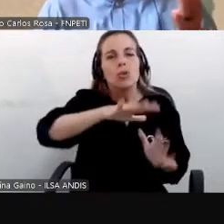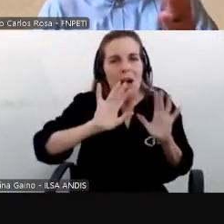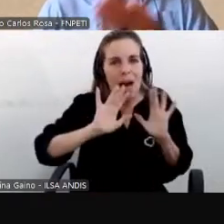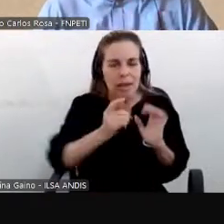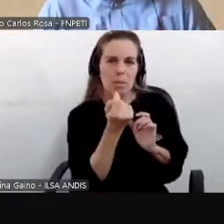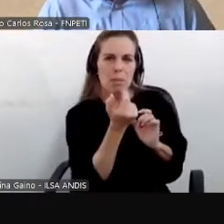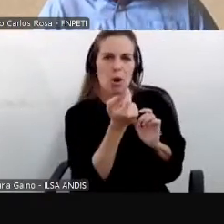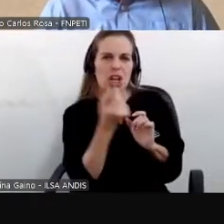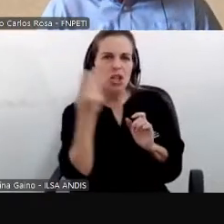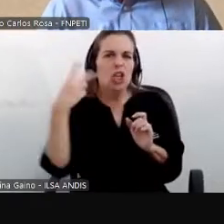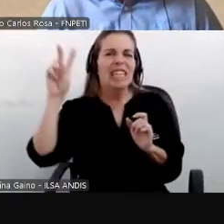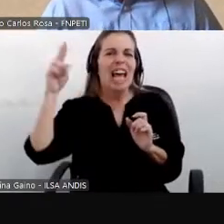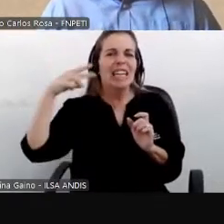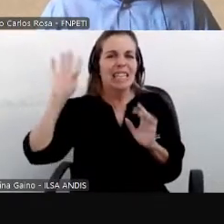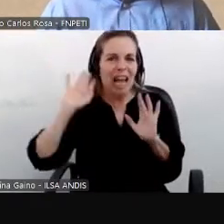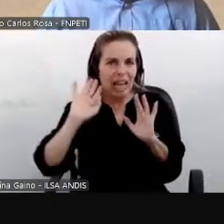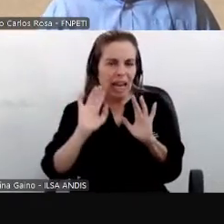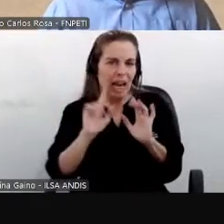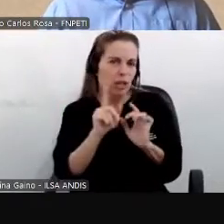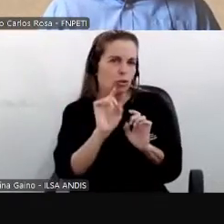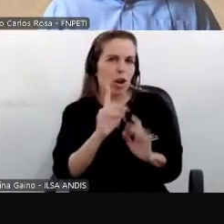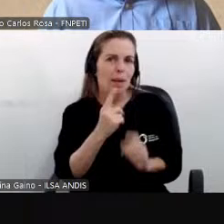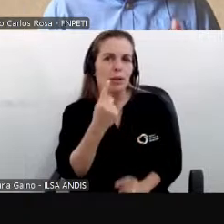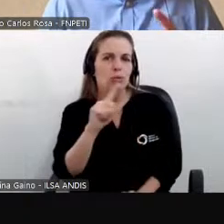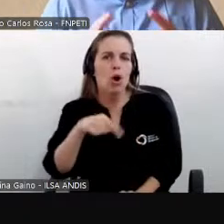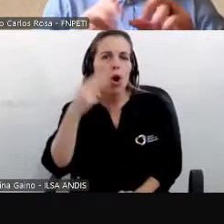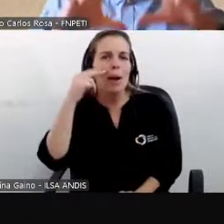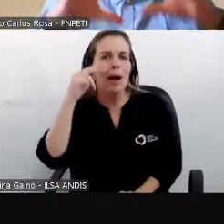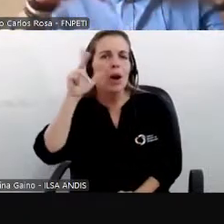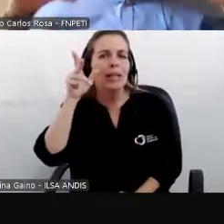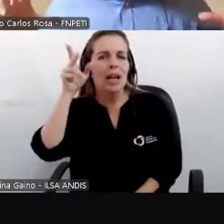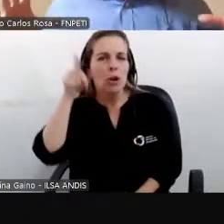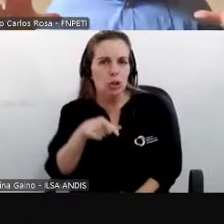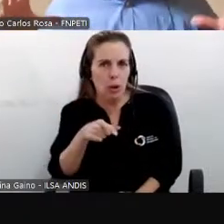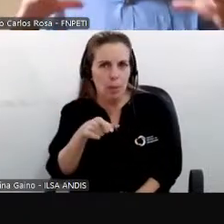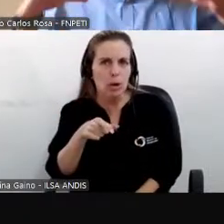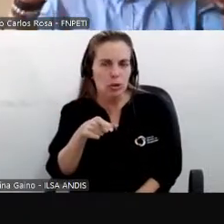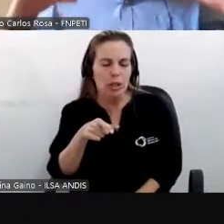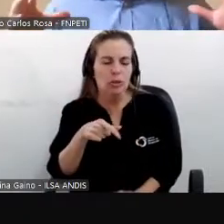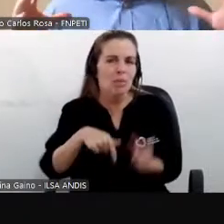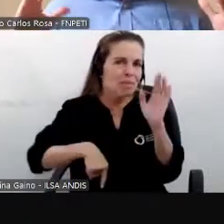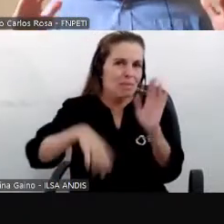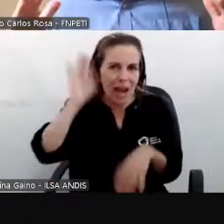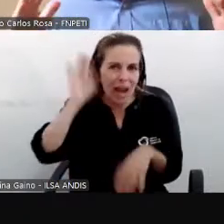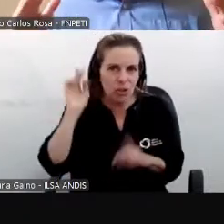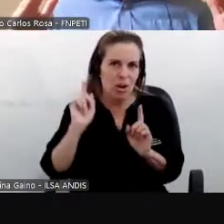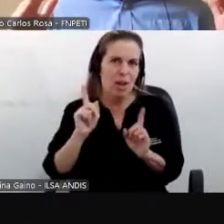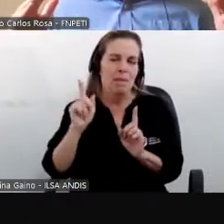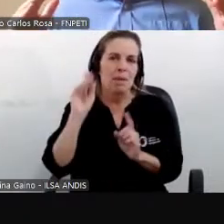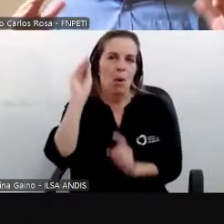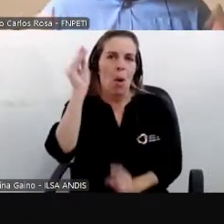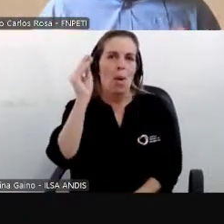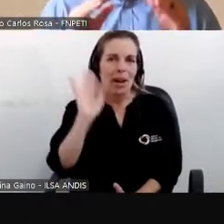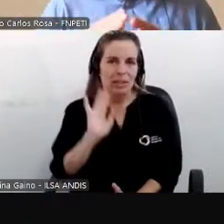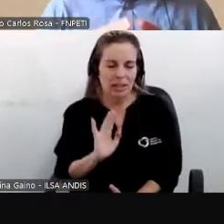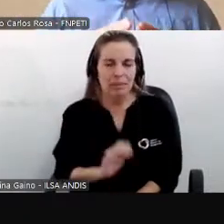and a small percentage of foreigners, only 1.98% are foreigners